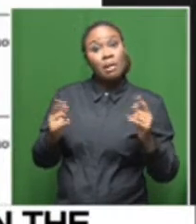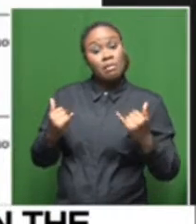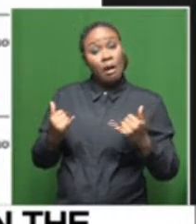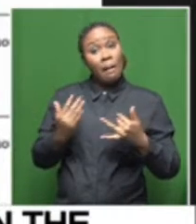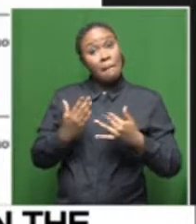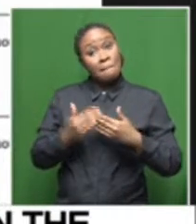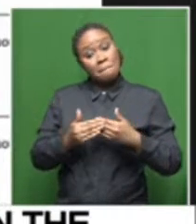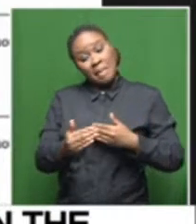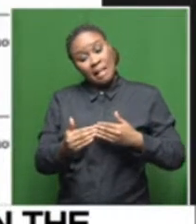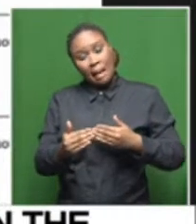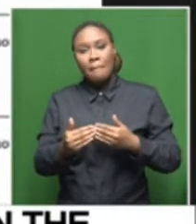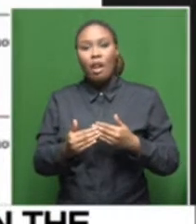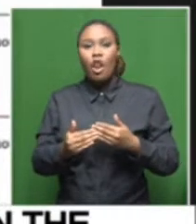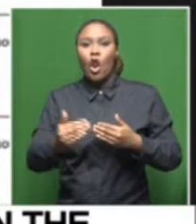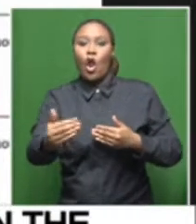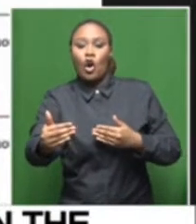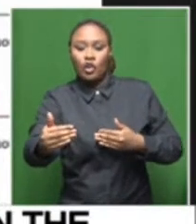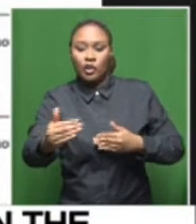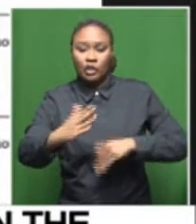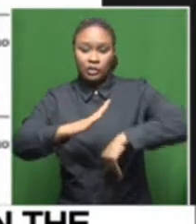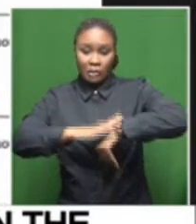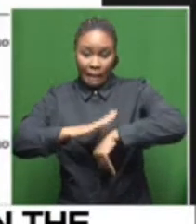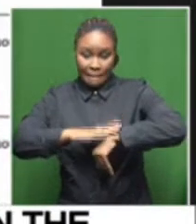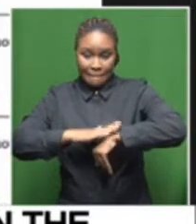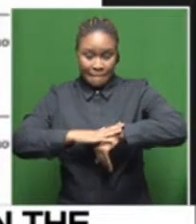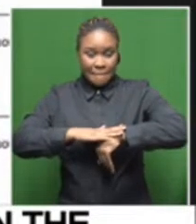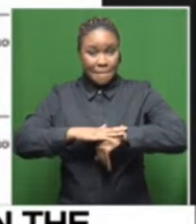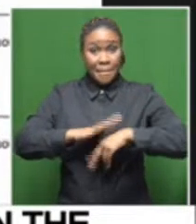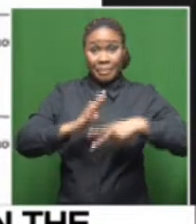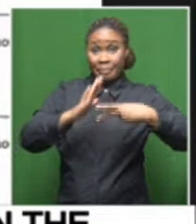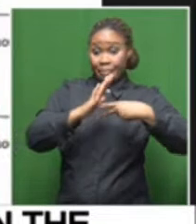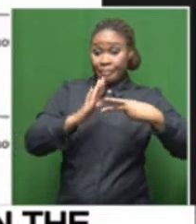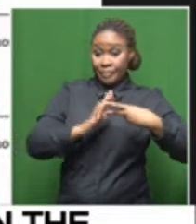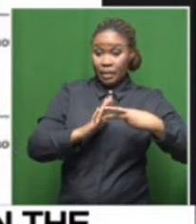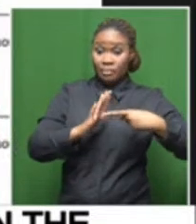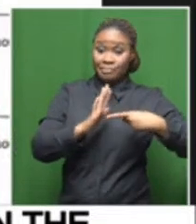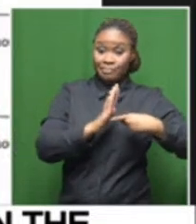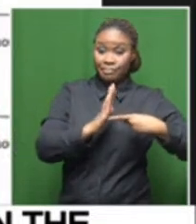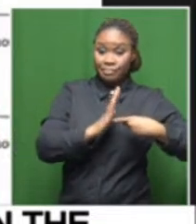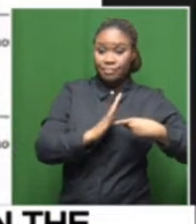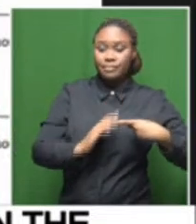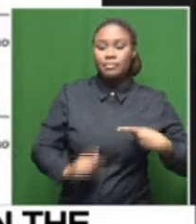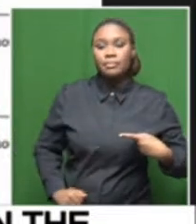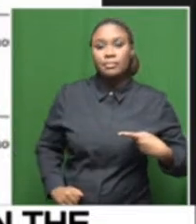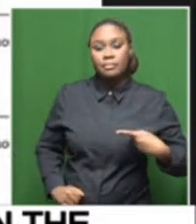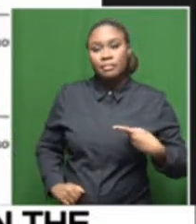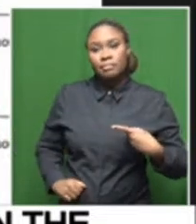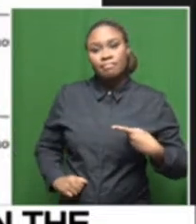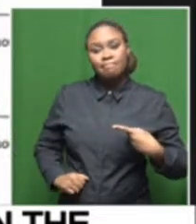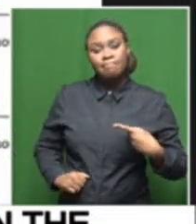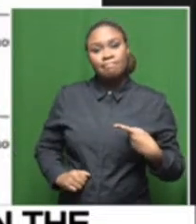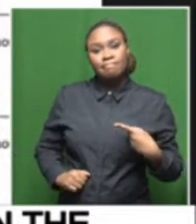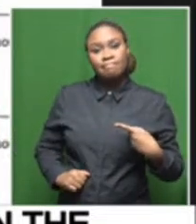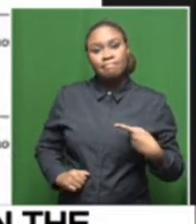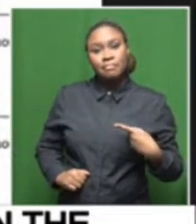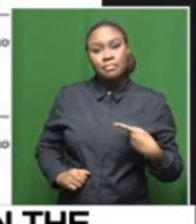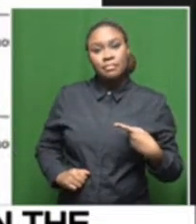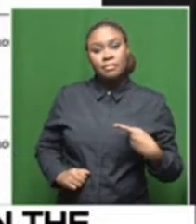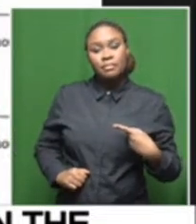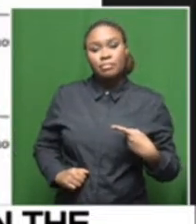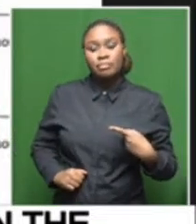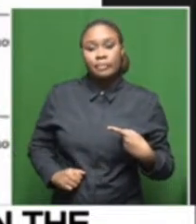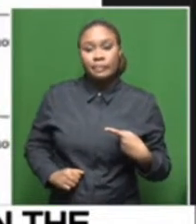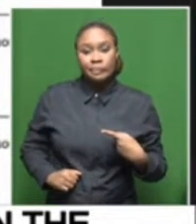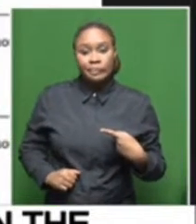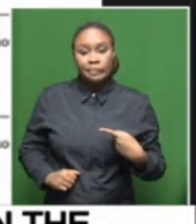2 things. One, we're hoping that with various efforts, there will be further